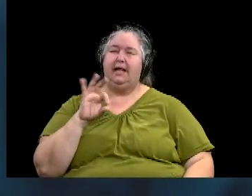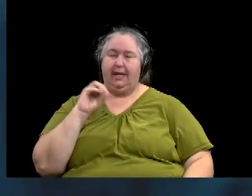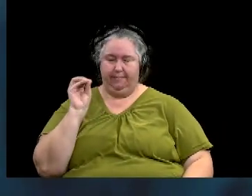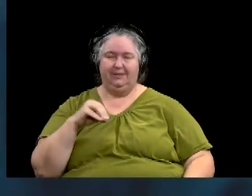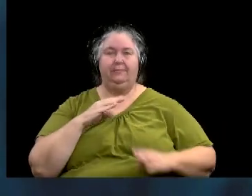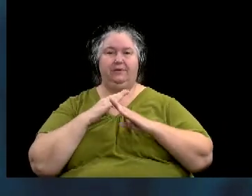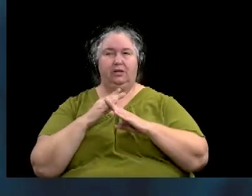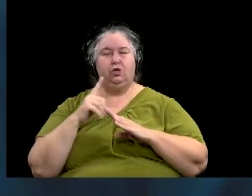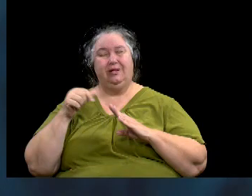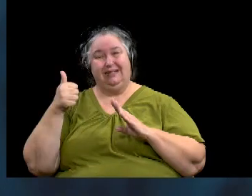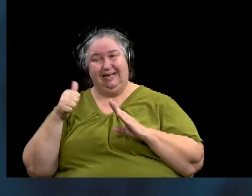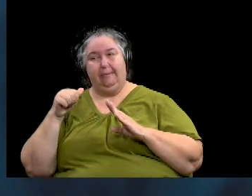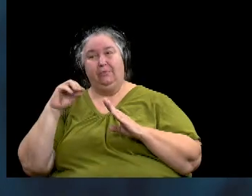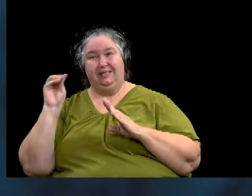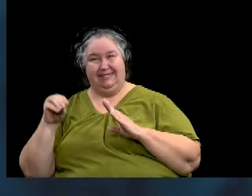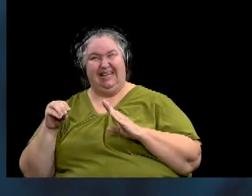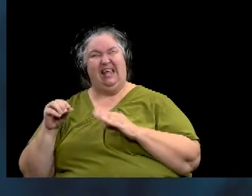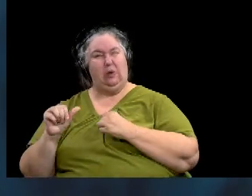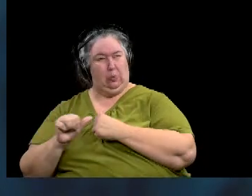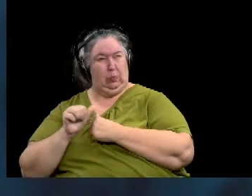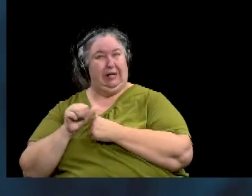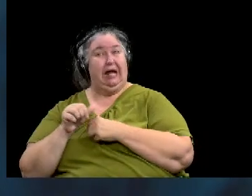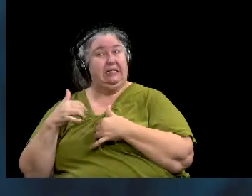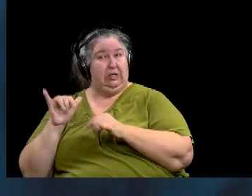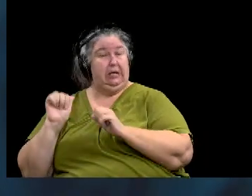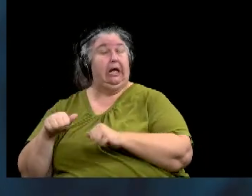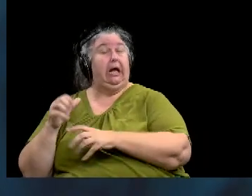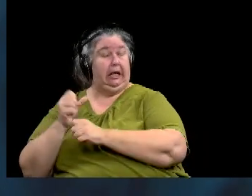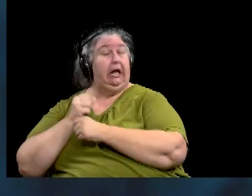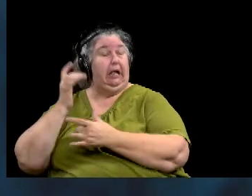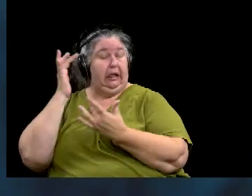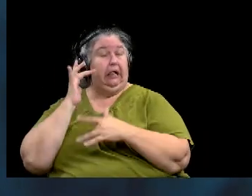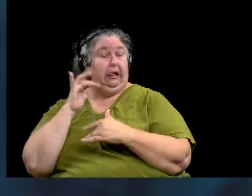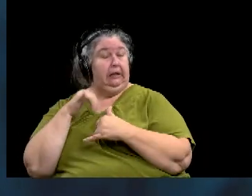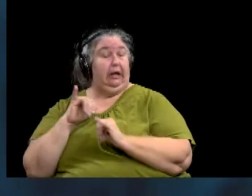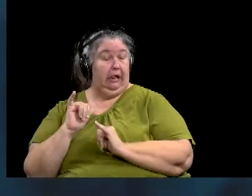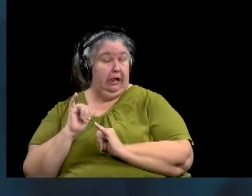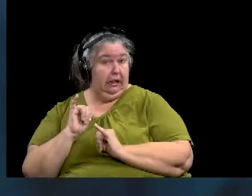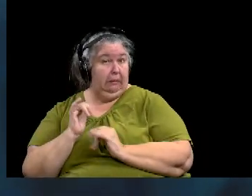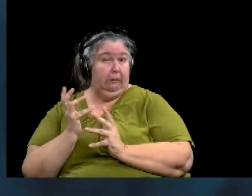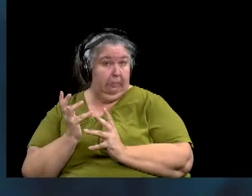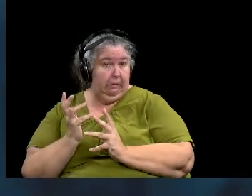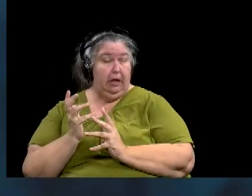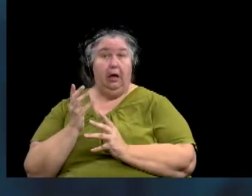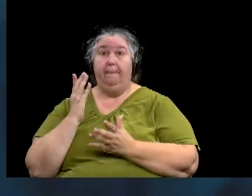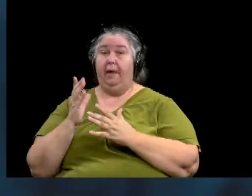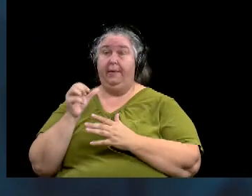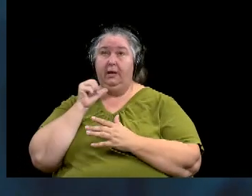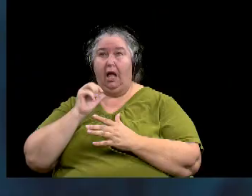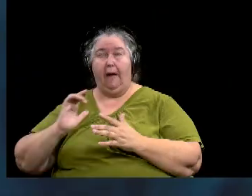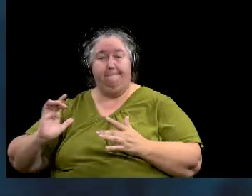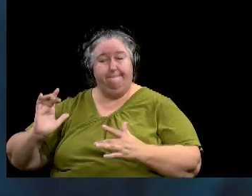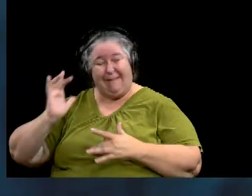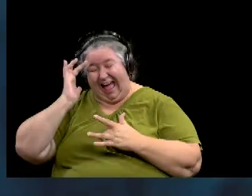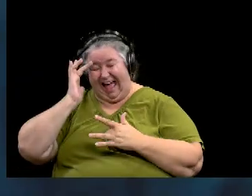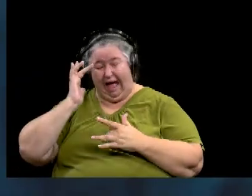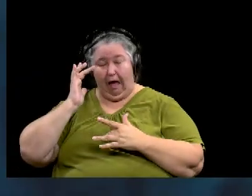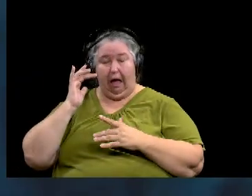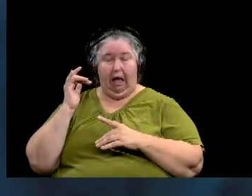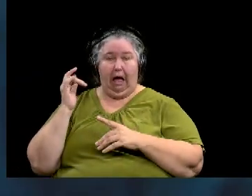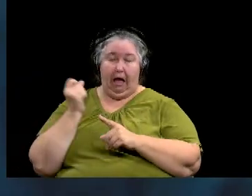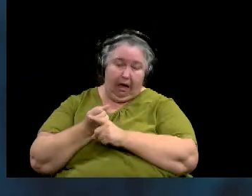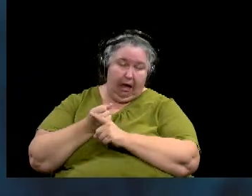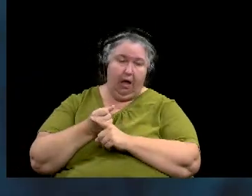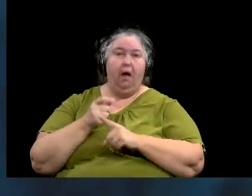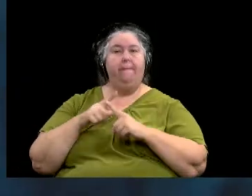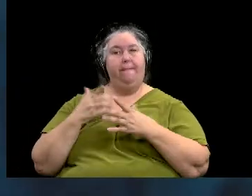illness. And although you may not come down with the illness, you may still have the virus in your body, and you could still be contagious